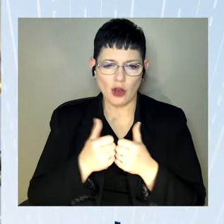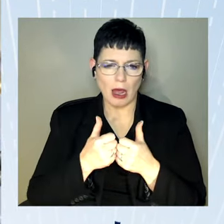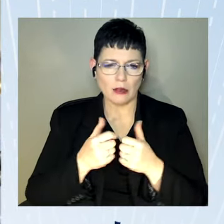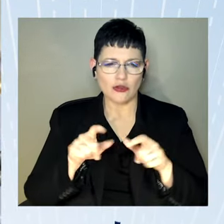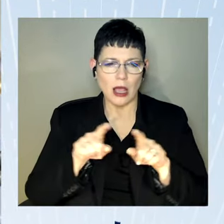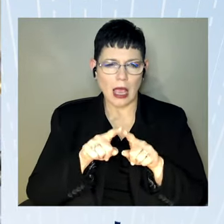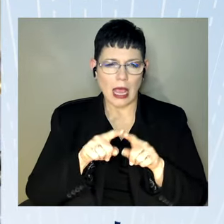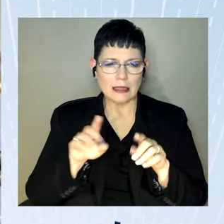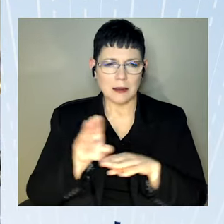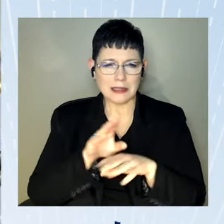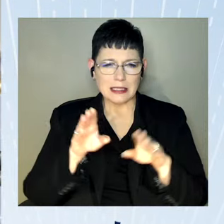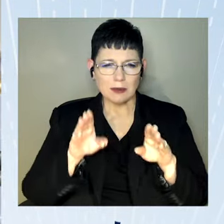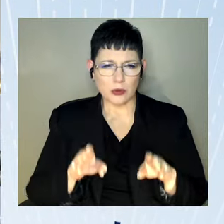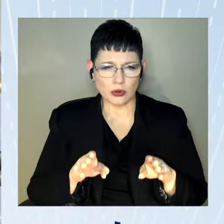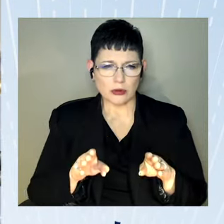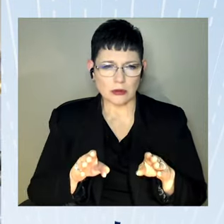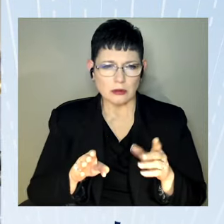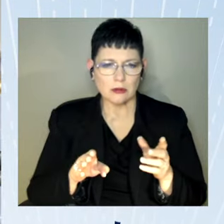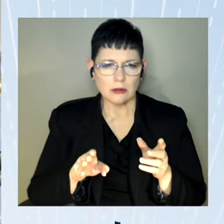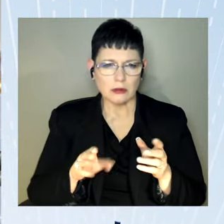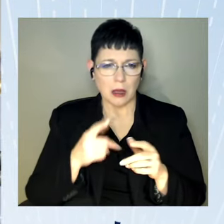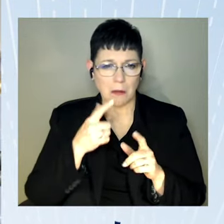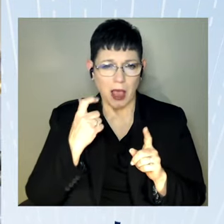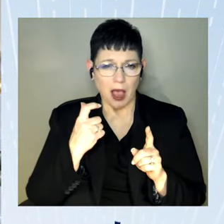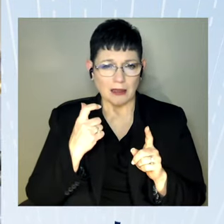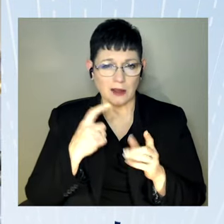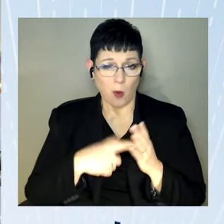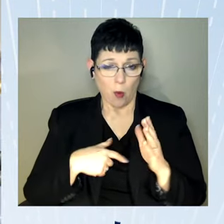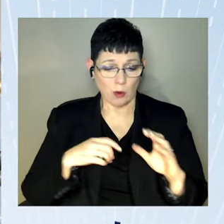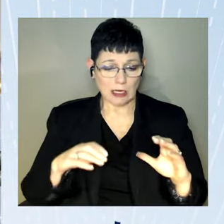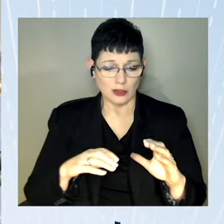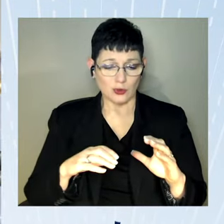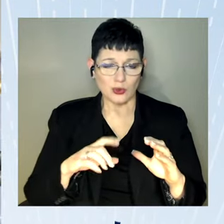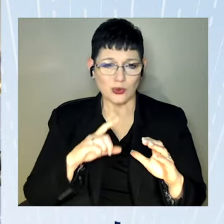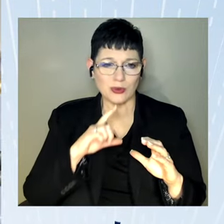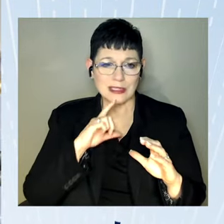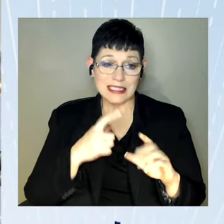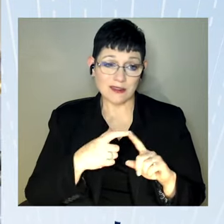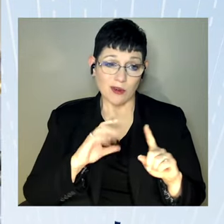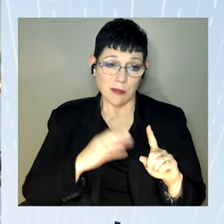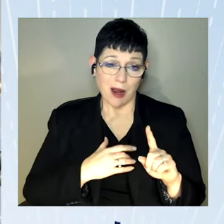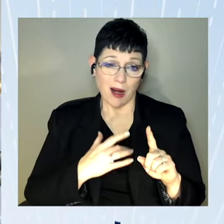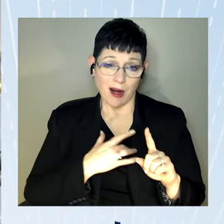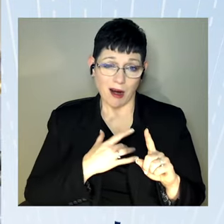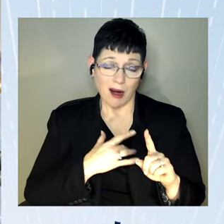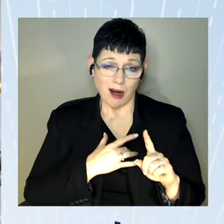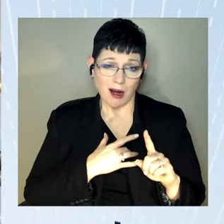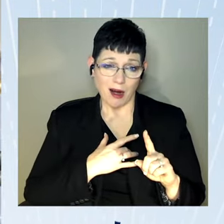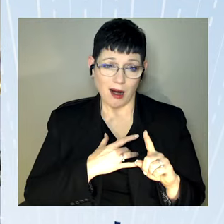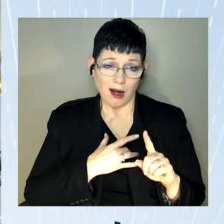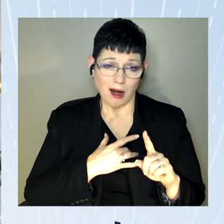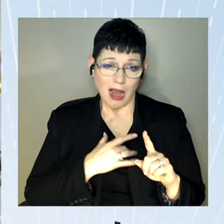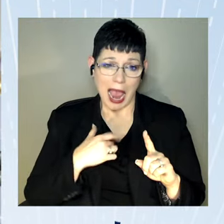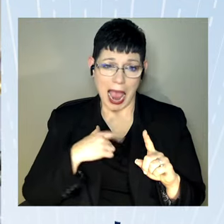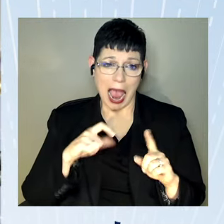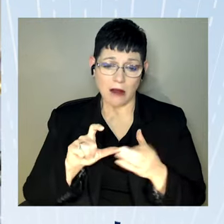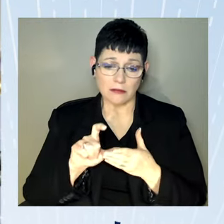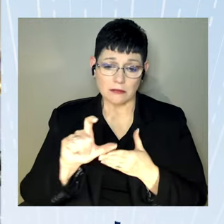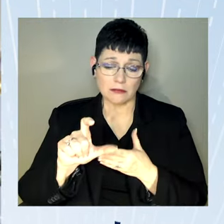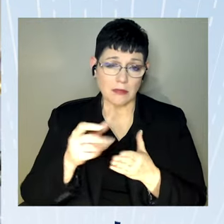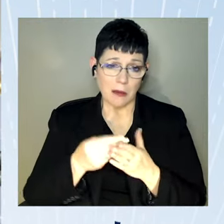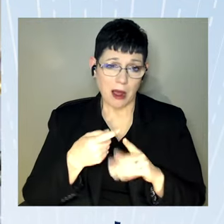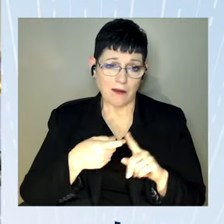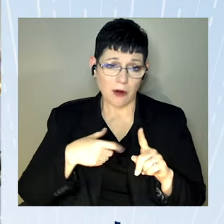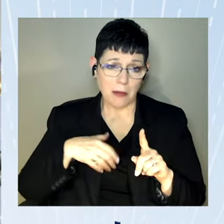is because what we do is a labor of love, I have to front most of the money to keep my